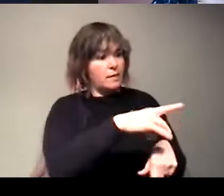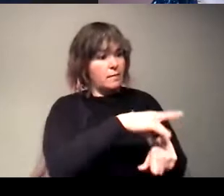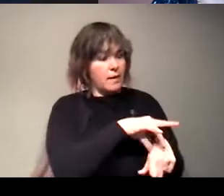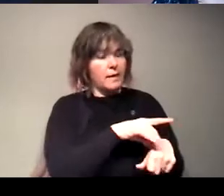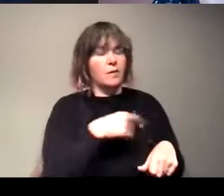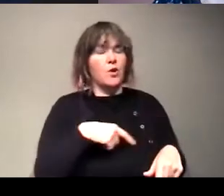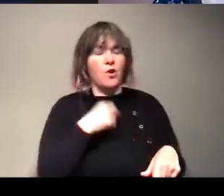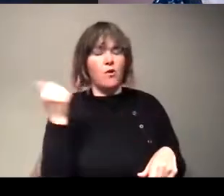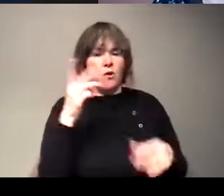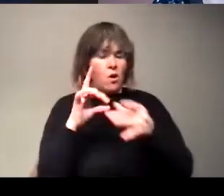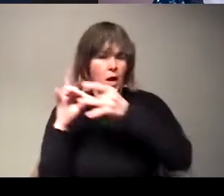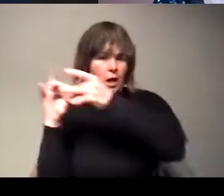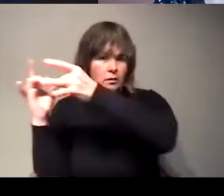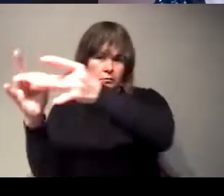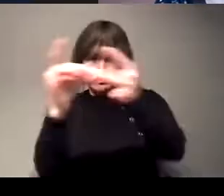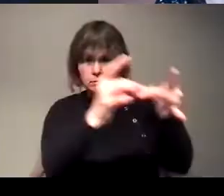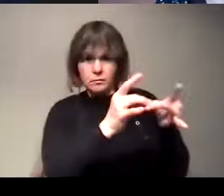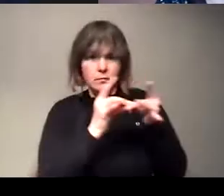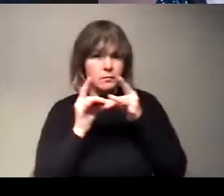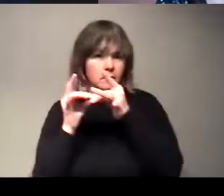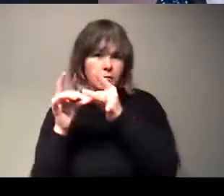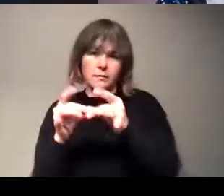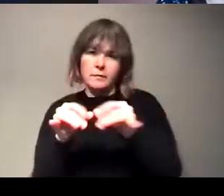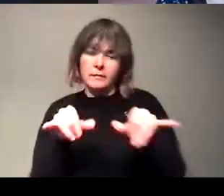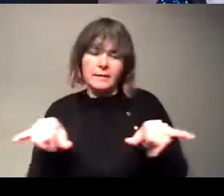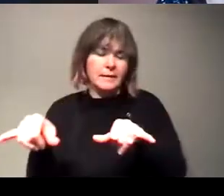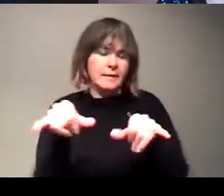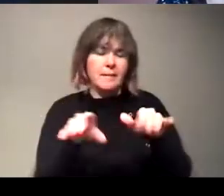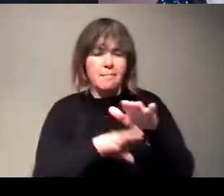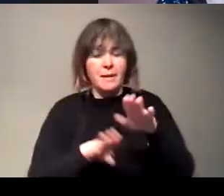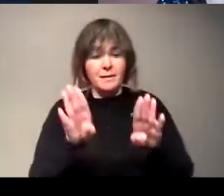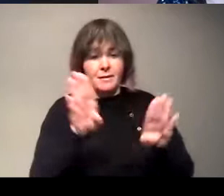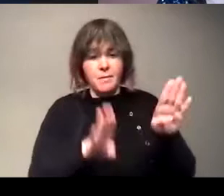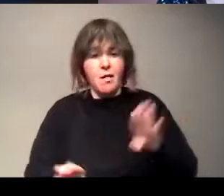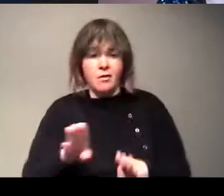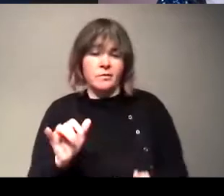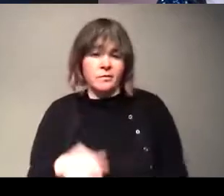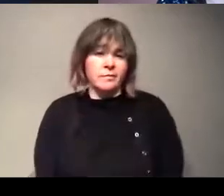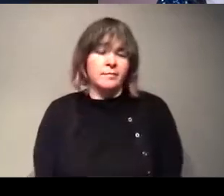we're all connected through the same basic biology. So.